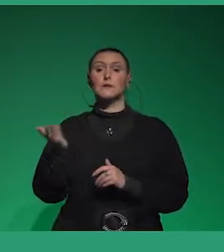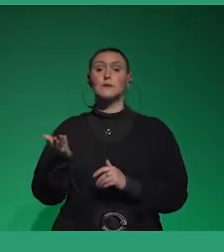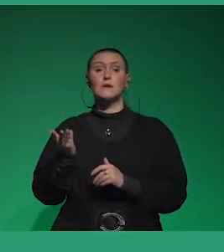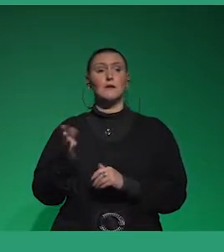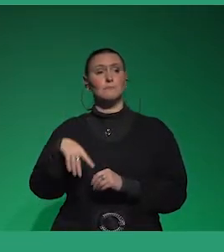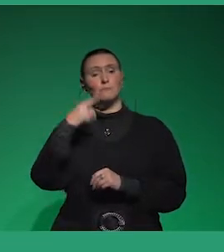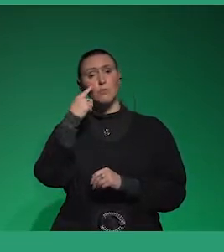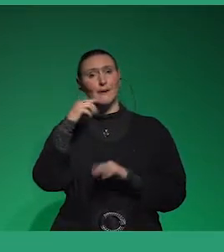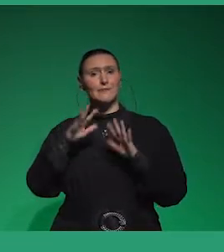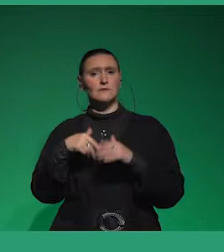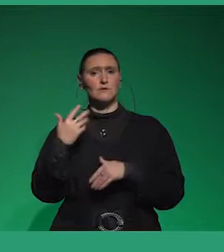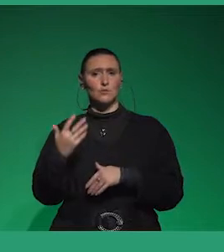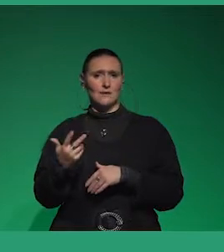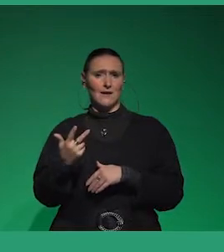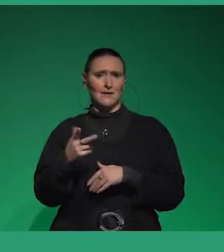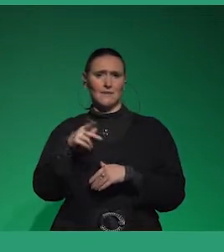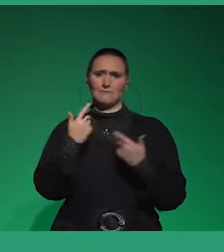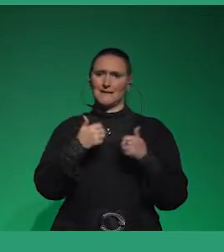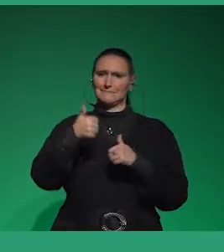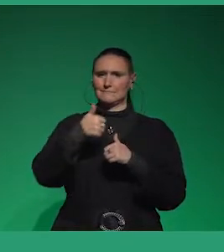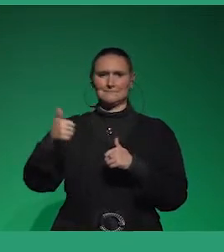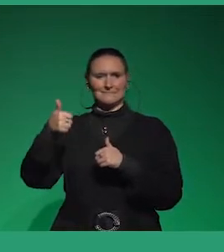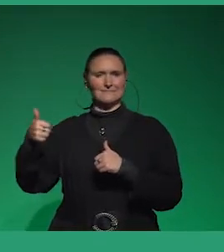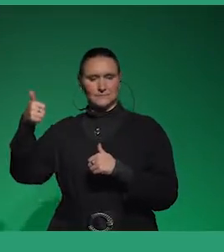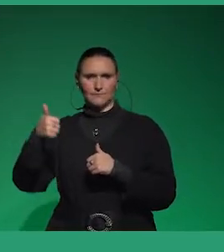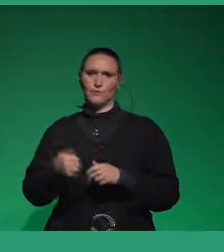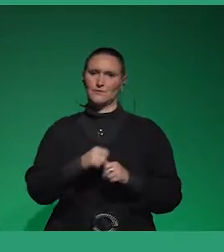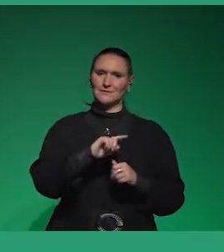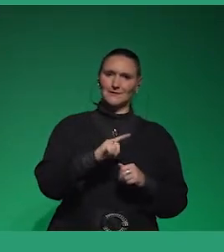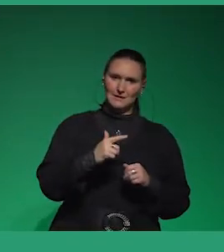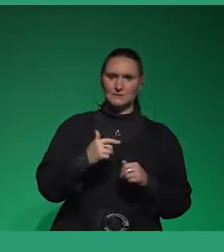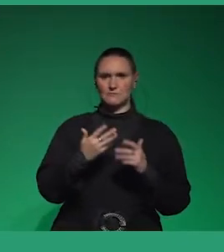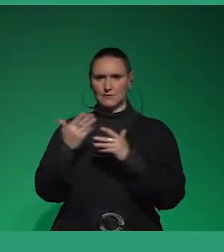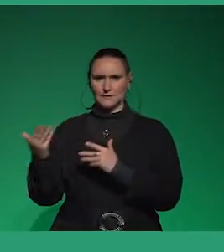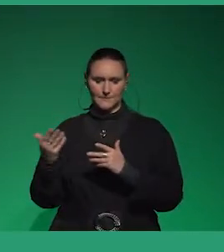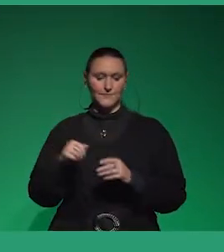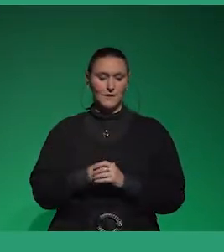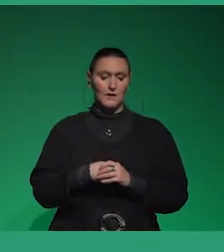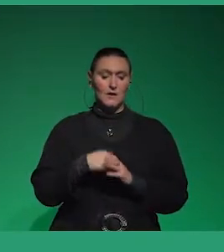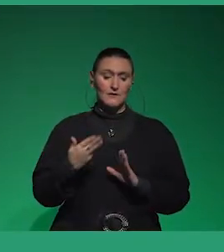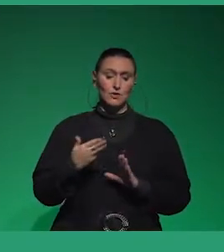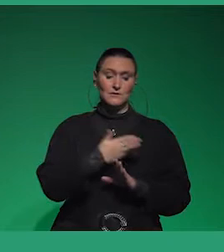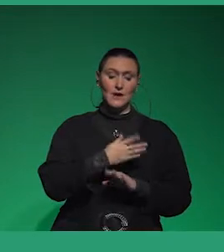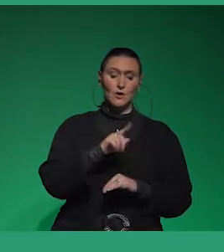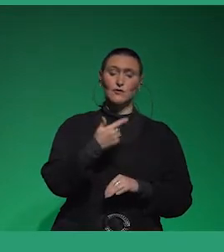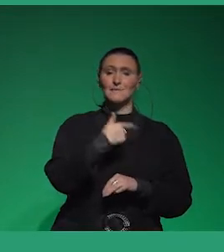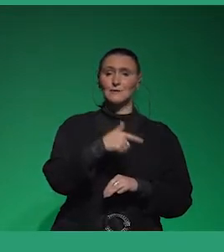we have 3 phases of the project, and the first and the second phases. So from the 2012 till the